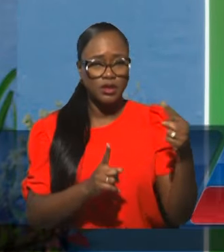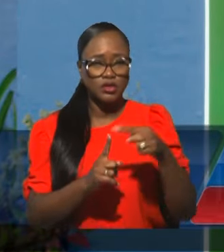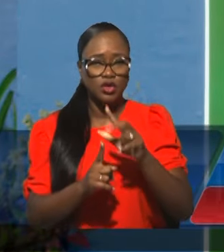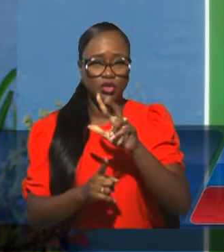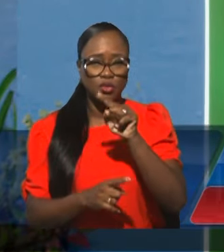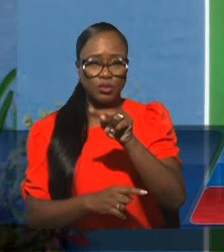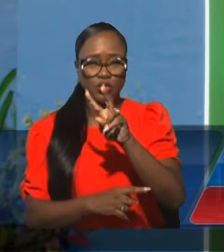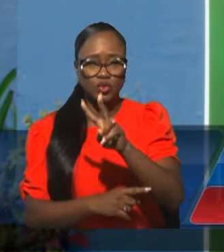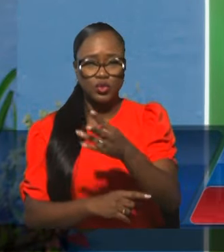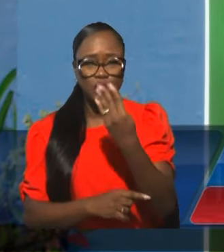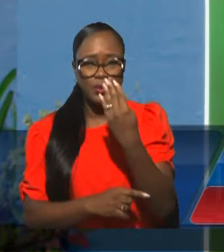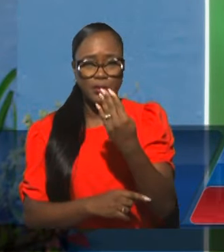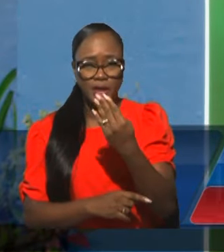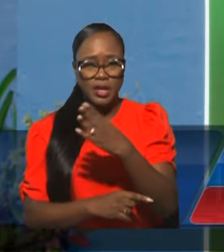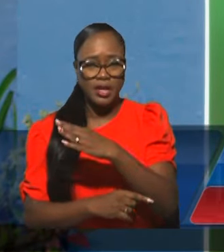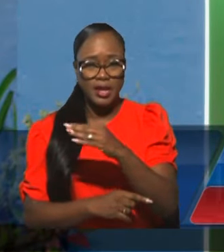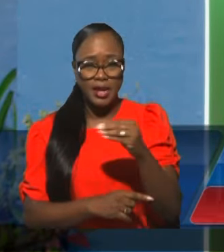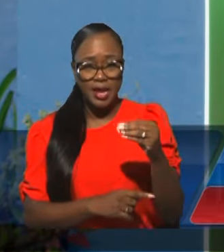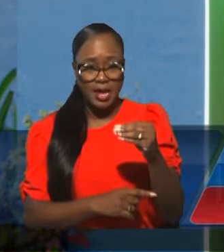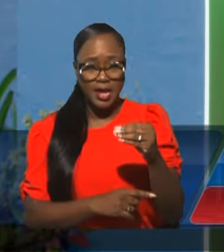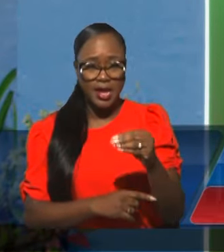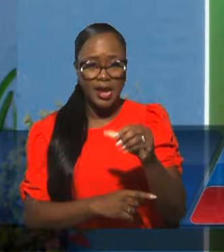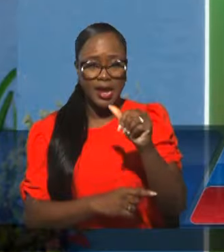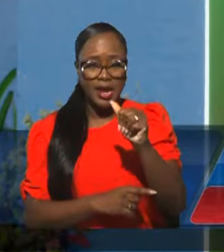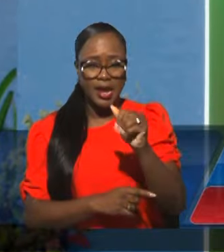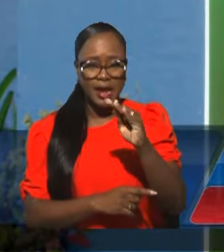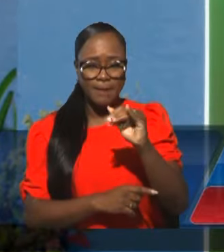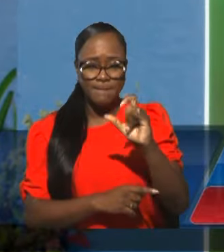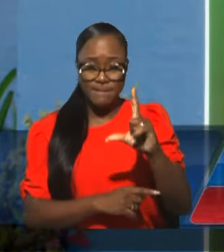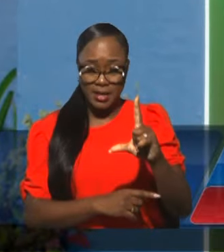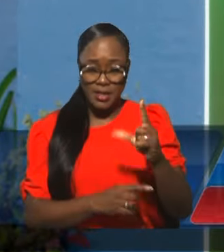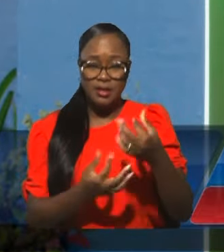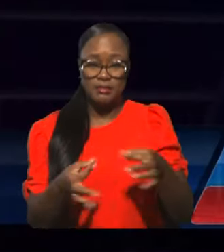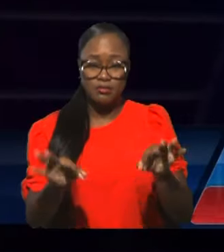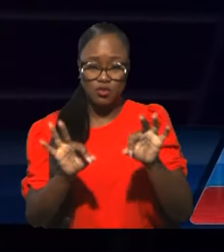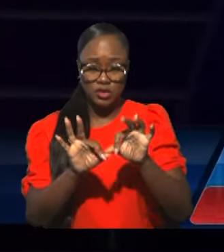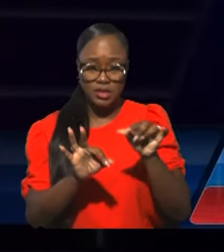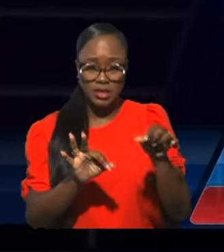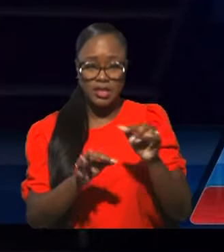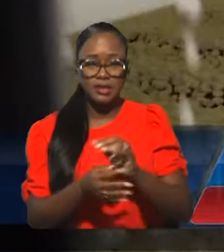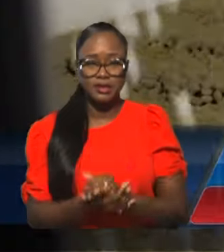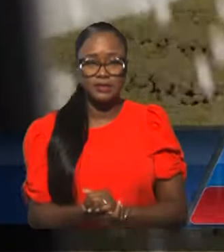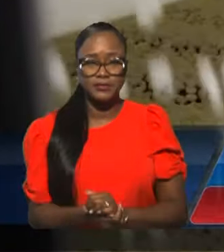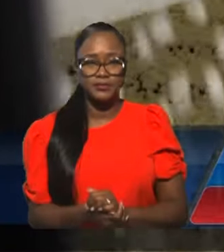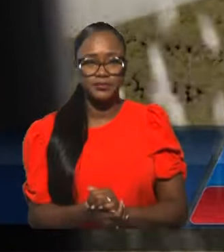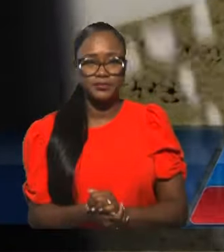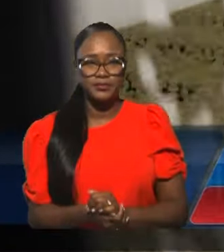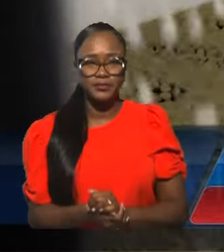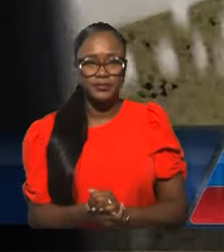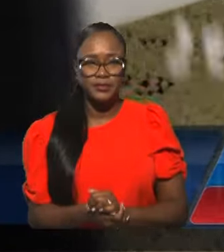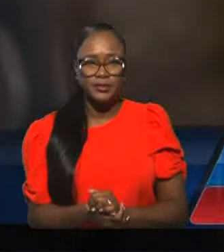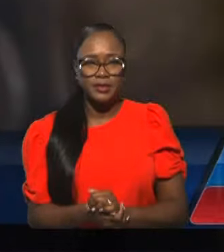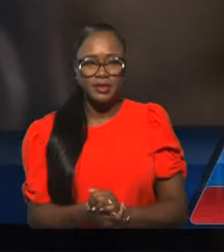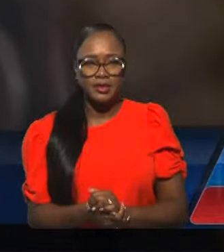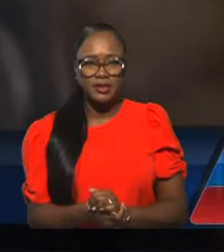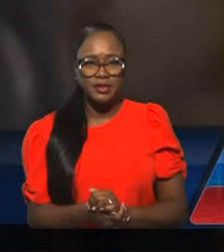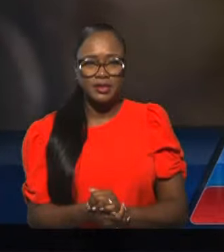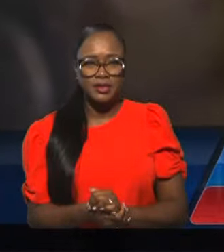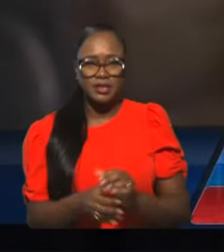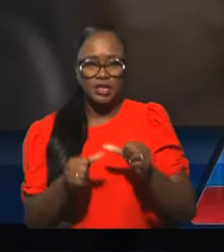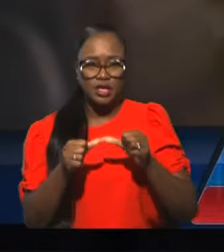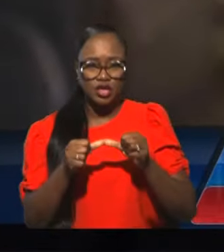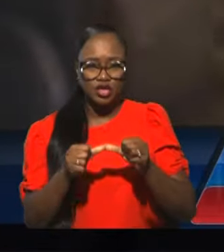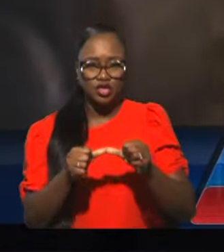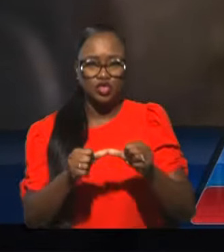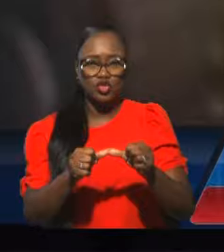$3.2 billion, and Associated Brands has played a key role in this. And she said ABIL's exports also continue to